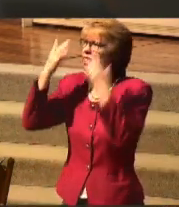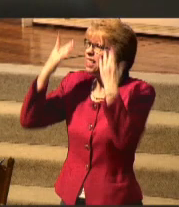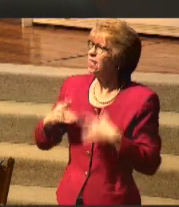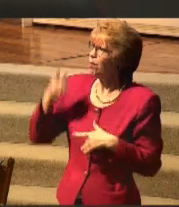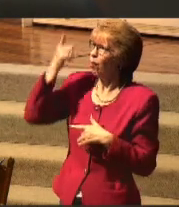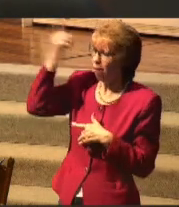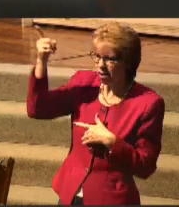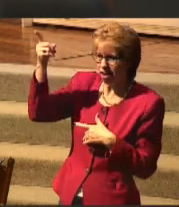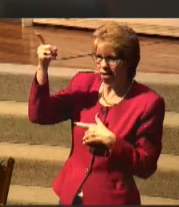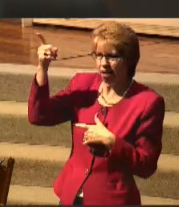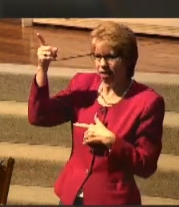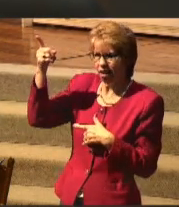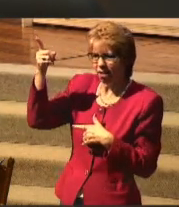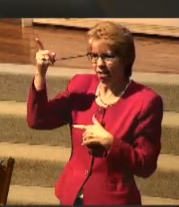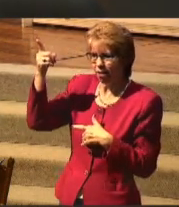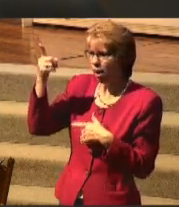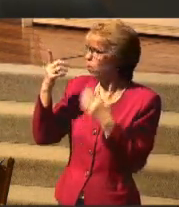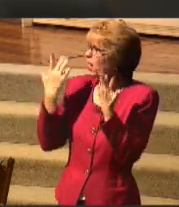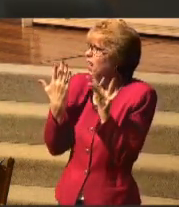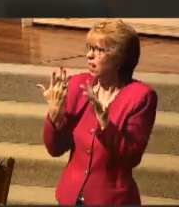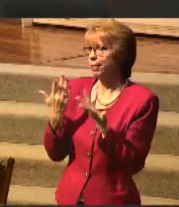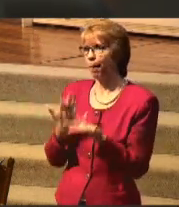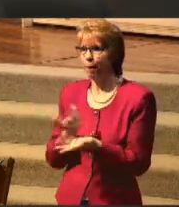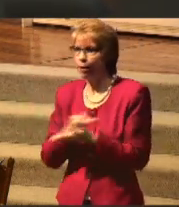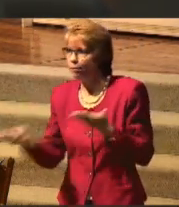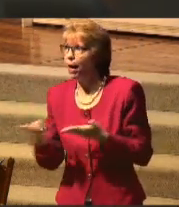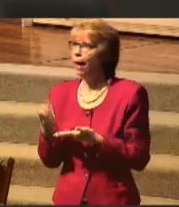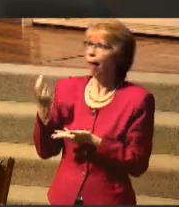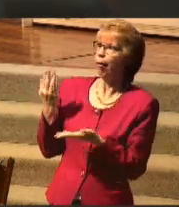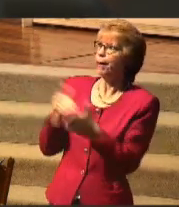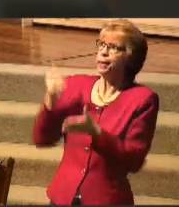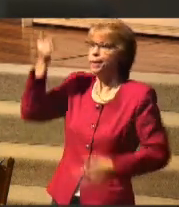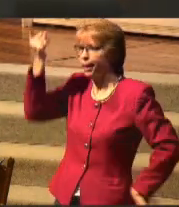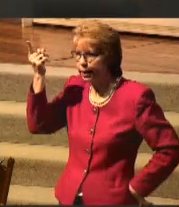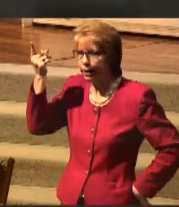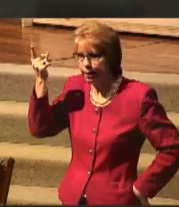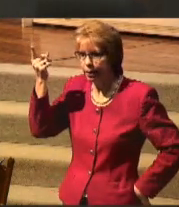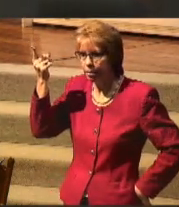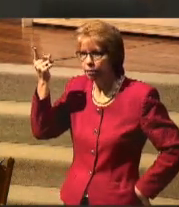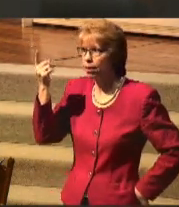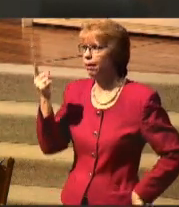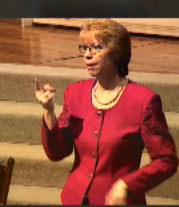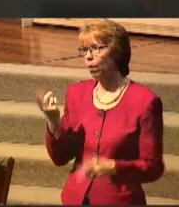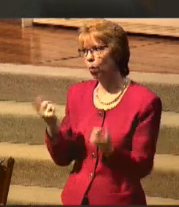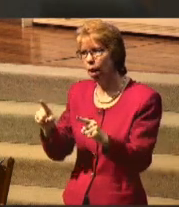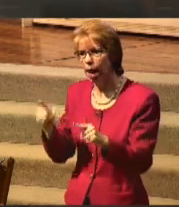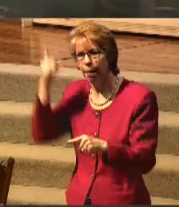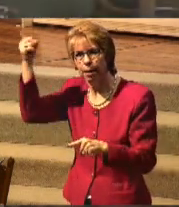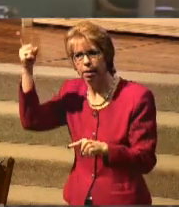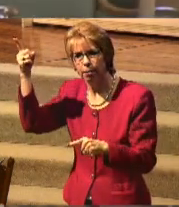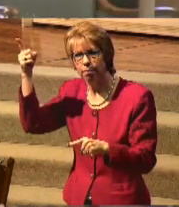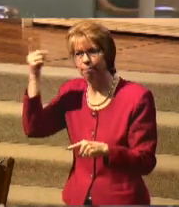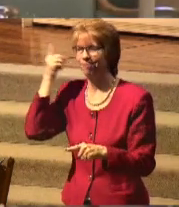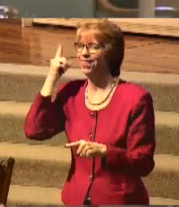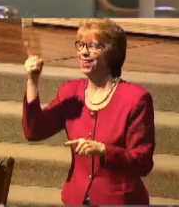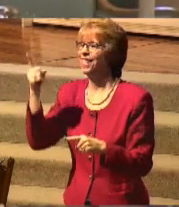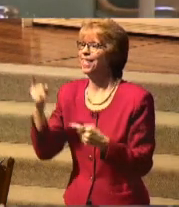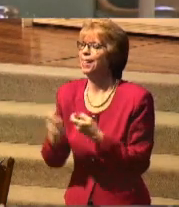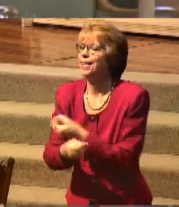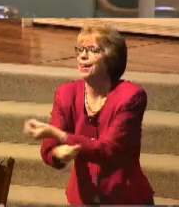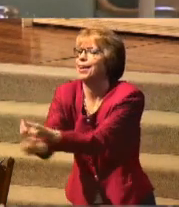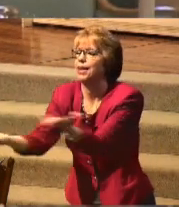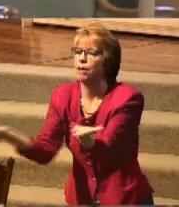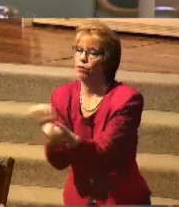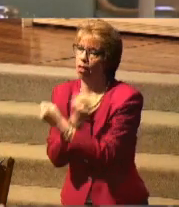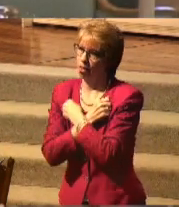our Savior, Jesus Christ? After all he's done for us and given us nothing but love, and yet we're a discouragement